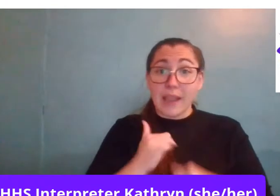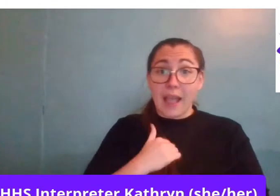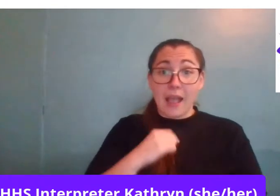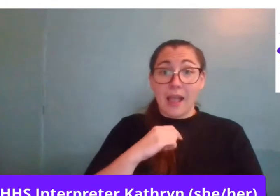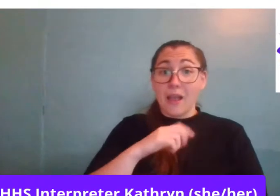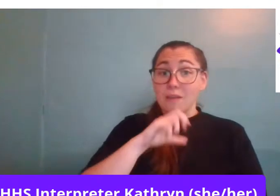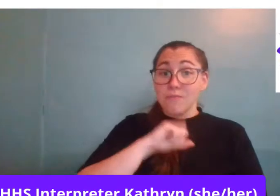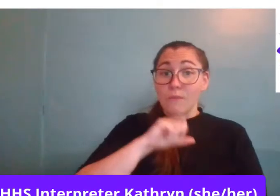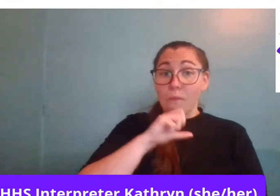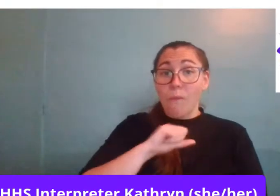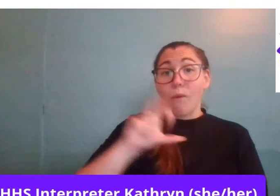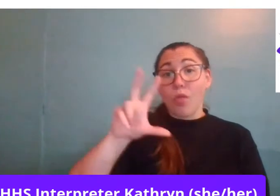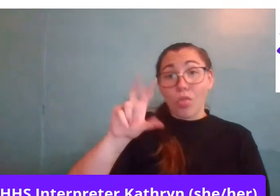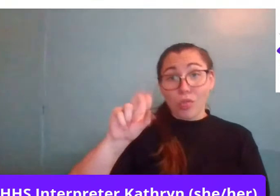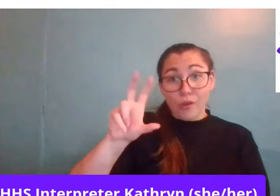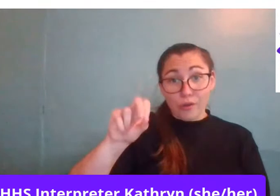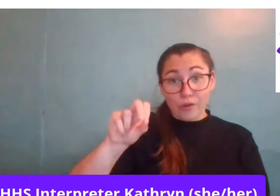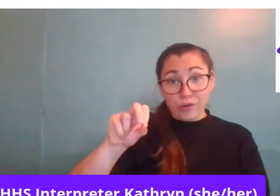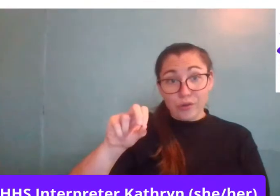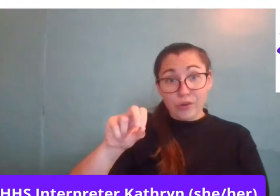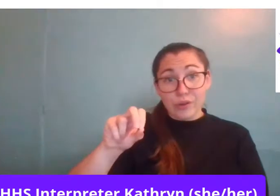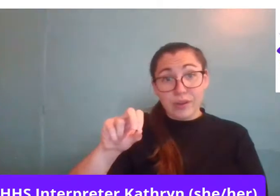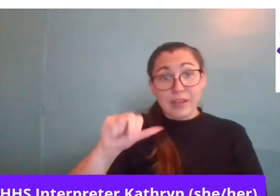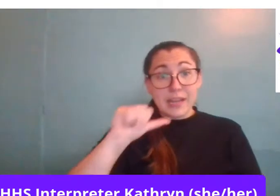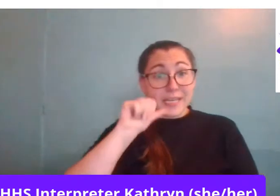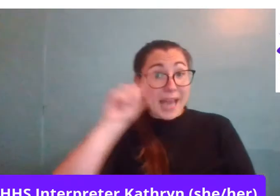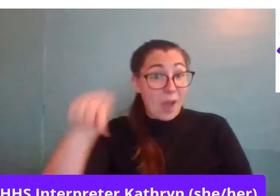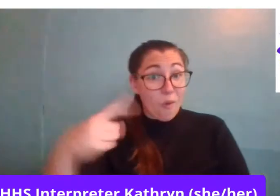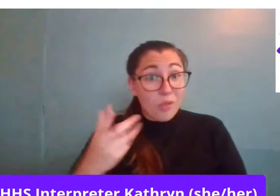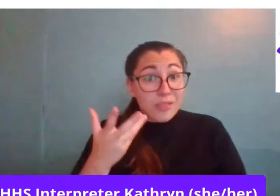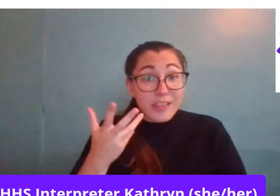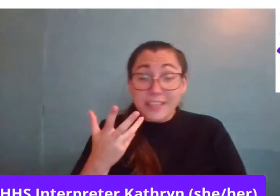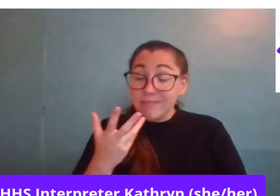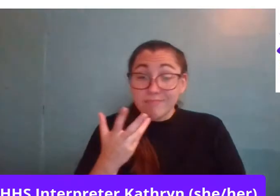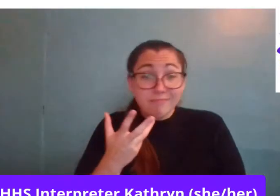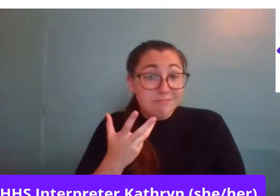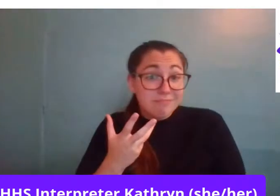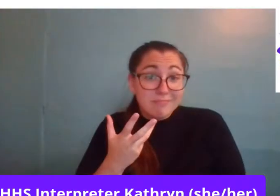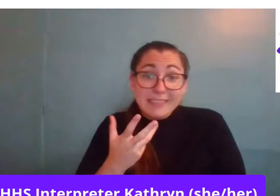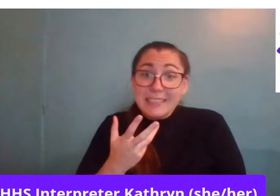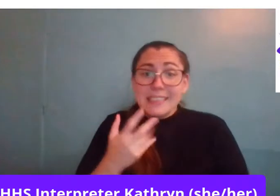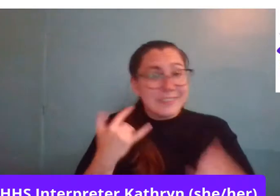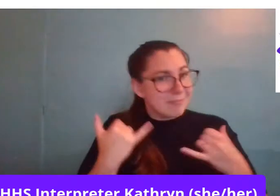years old, and not only that, still doing things,